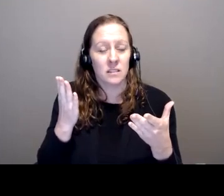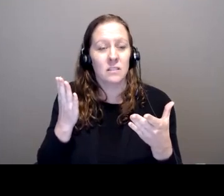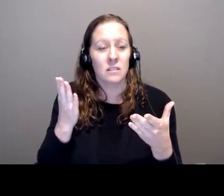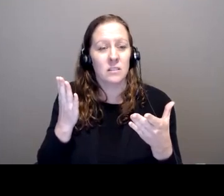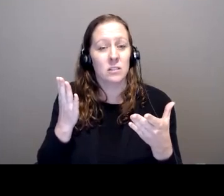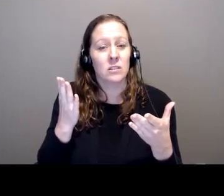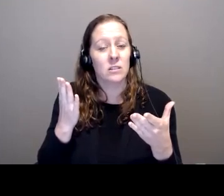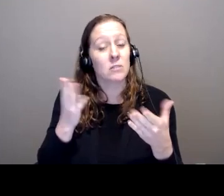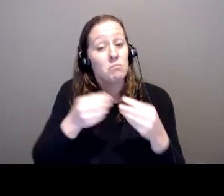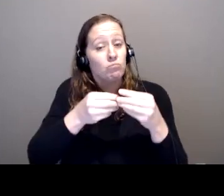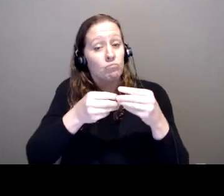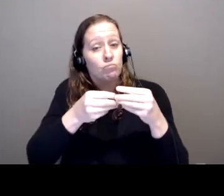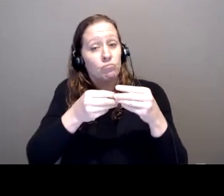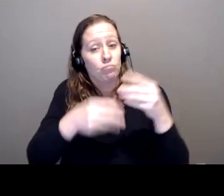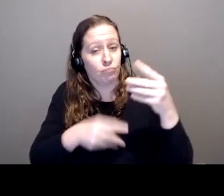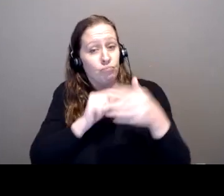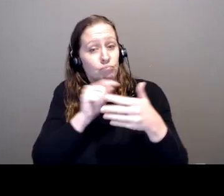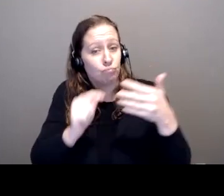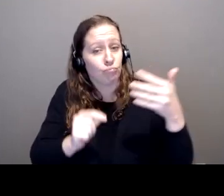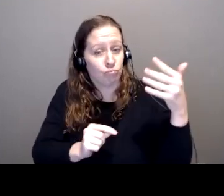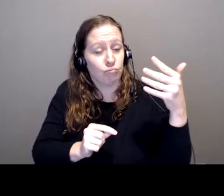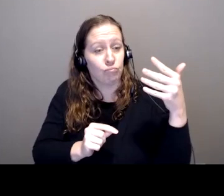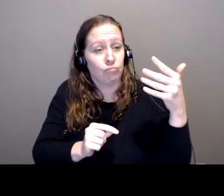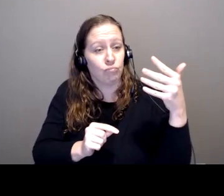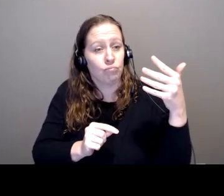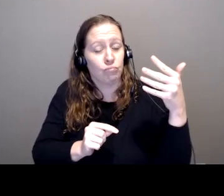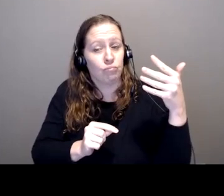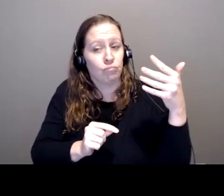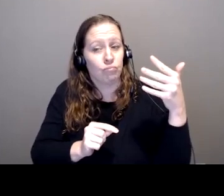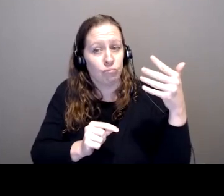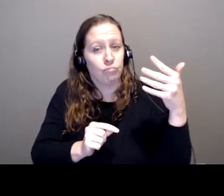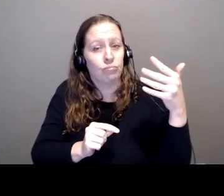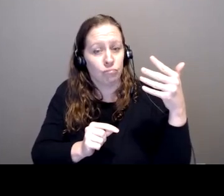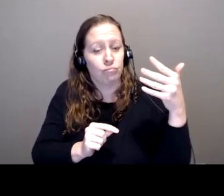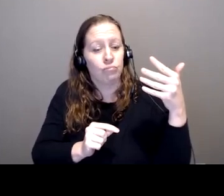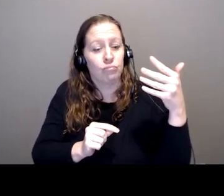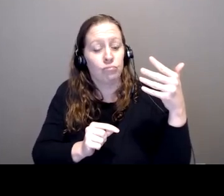it's quite a few different programs. And once our client comes, or